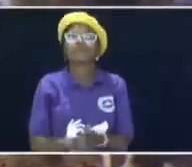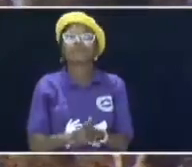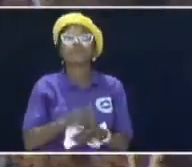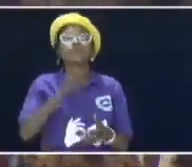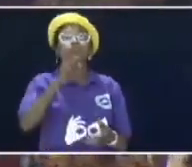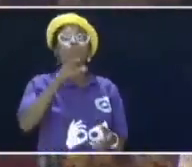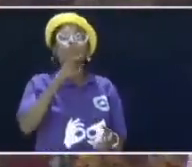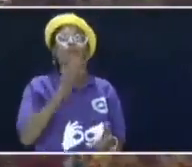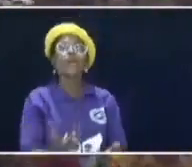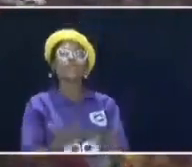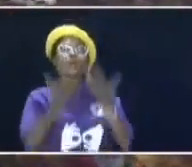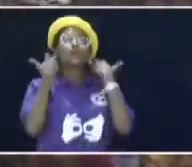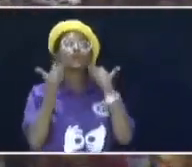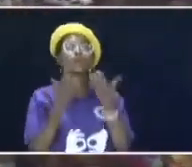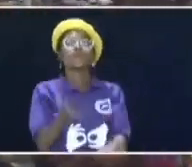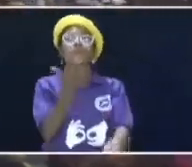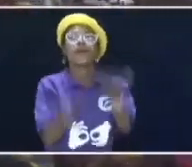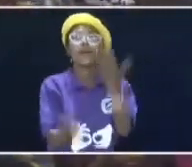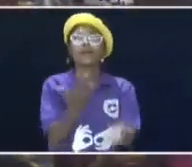the consuming fire.